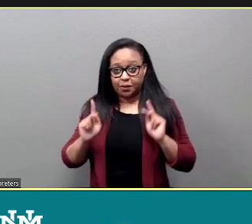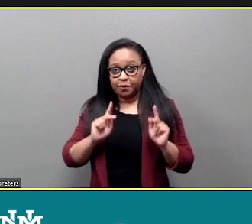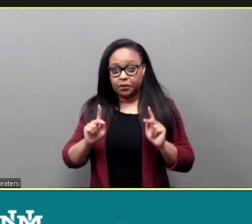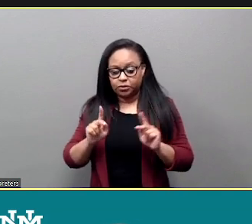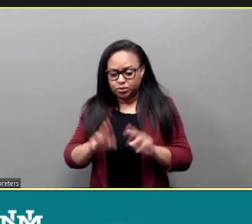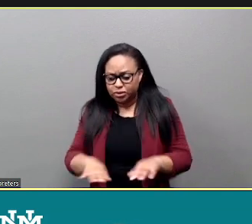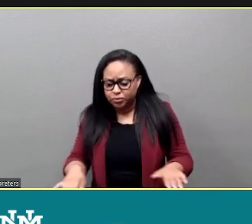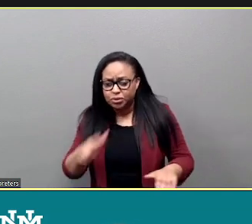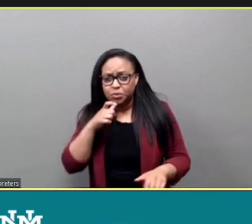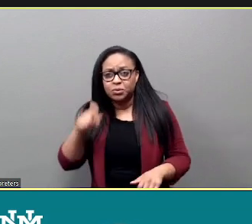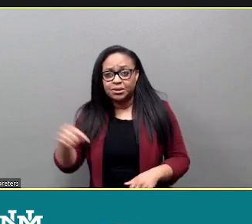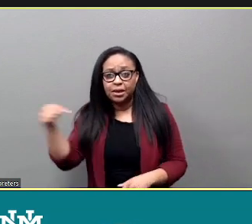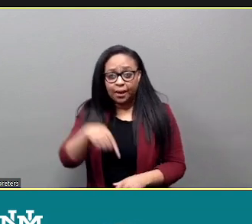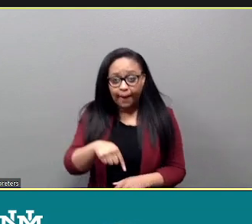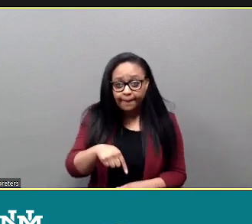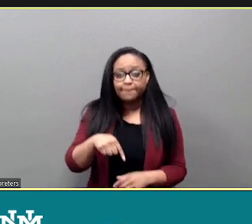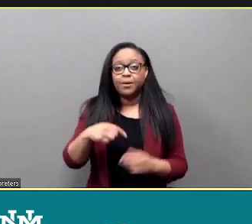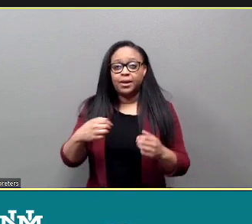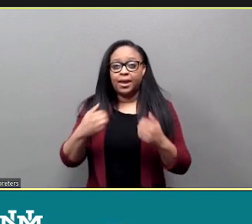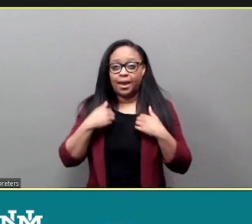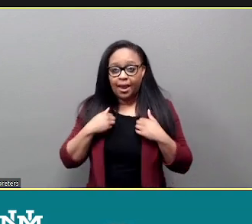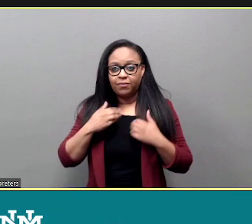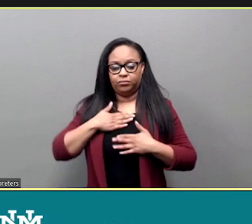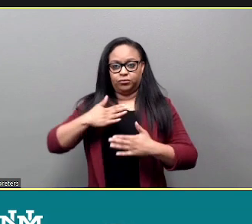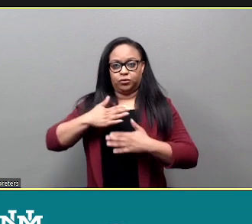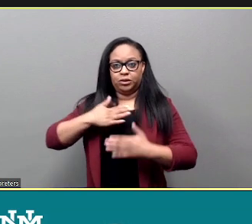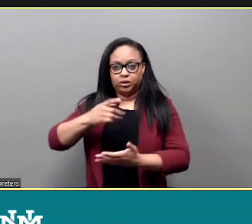resources, including ventilators, our